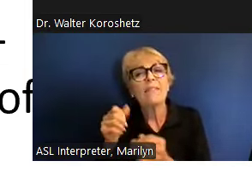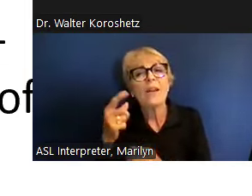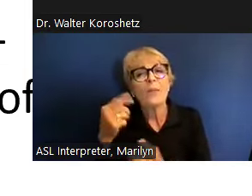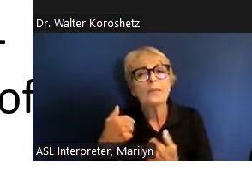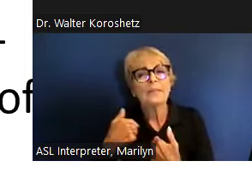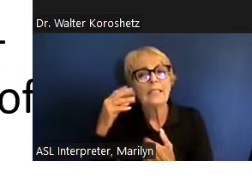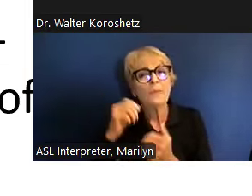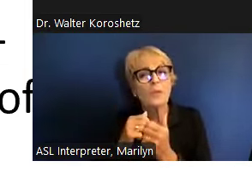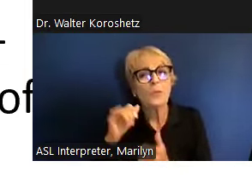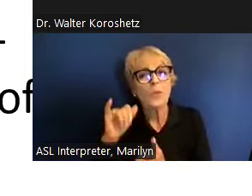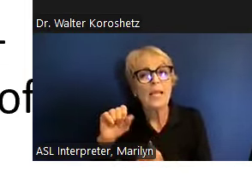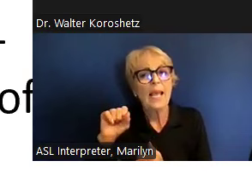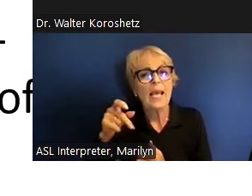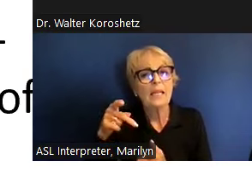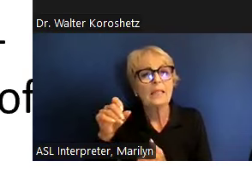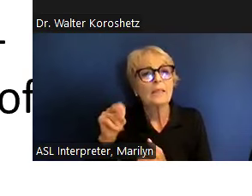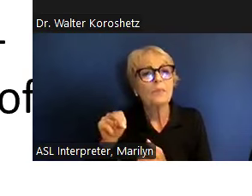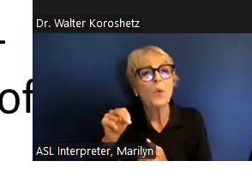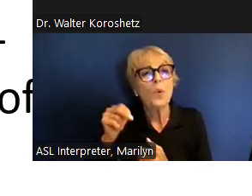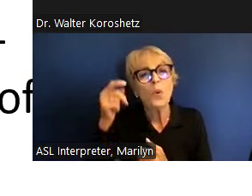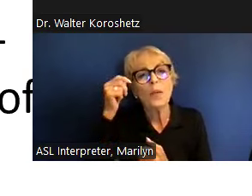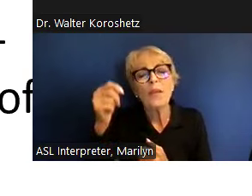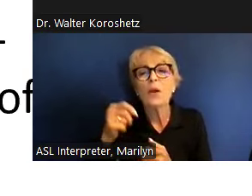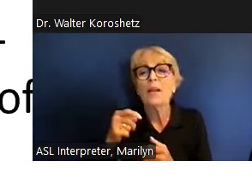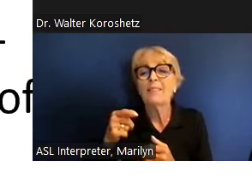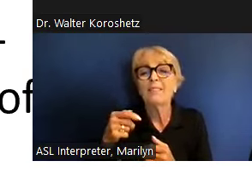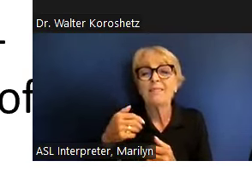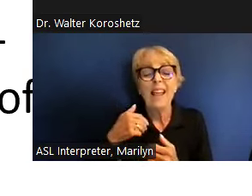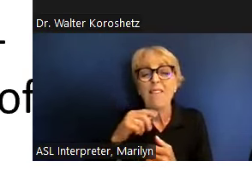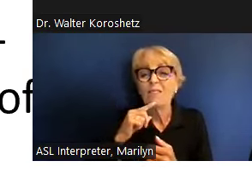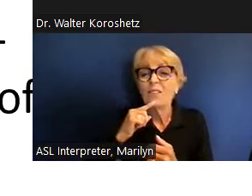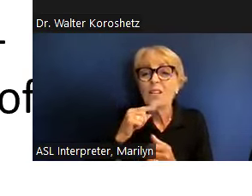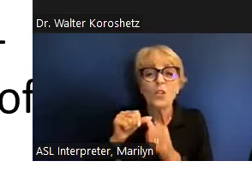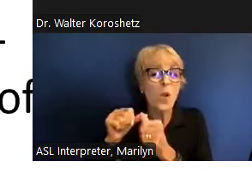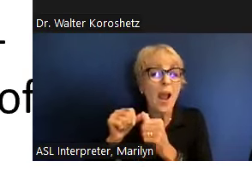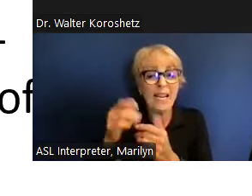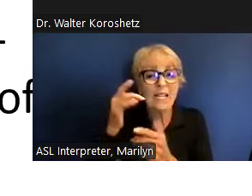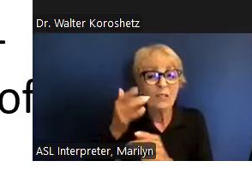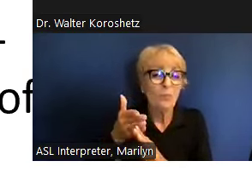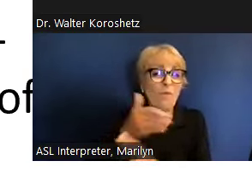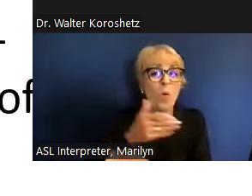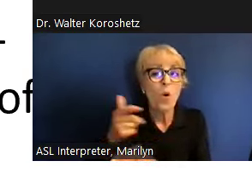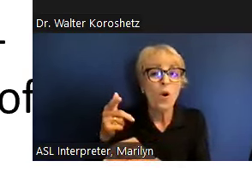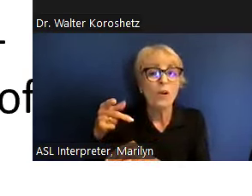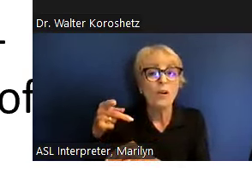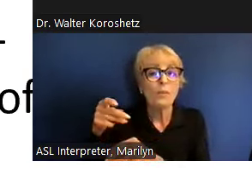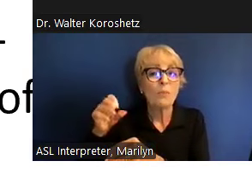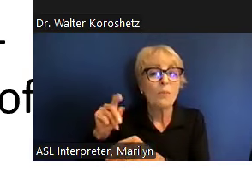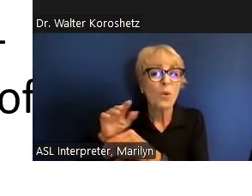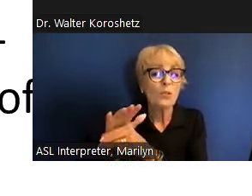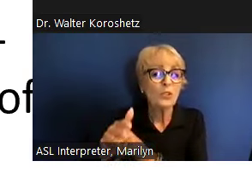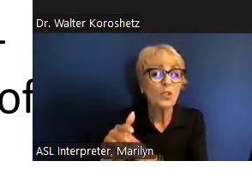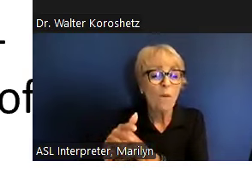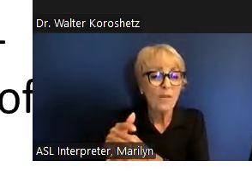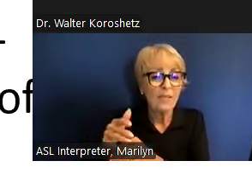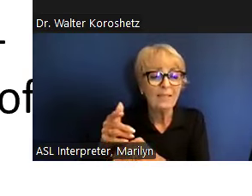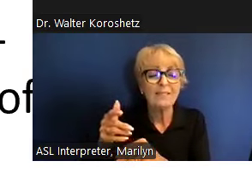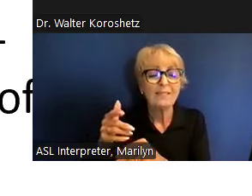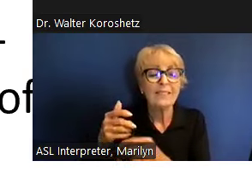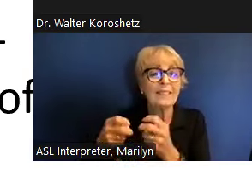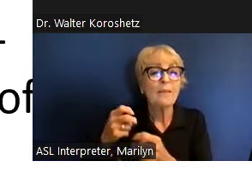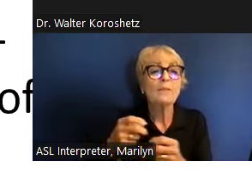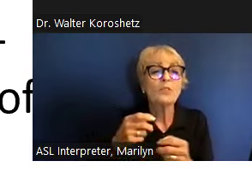chronic illness prior to their post-COVID symptoms. And again, it's another way of getting expert experience,